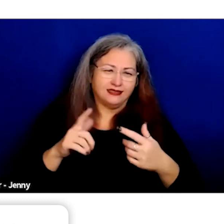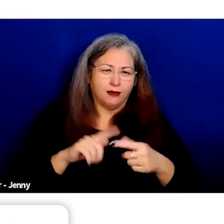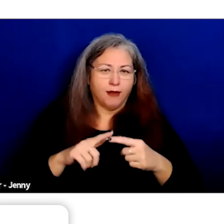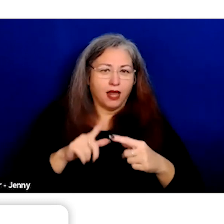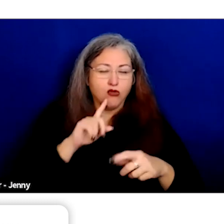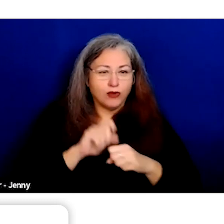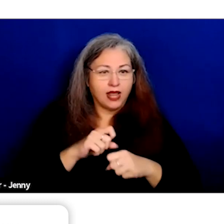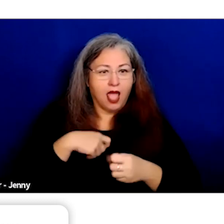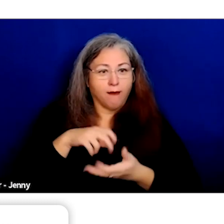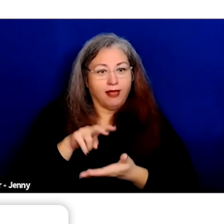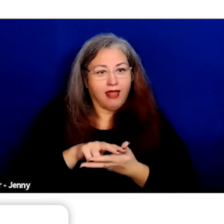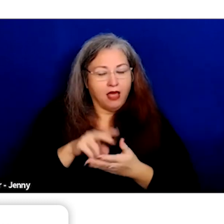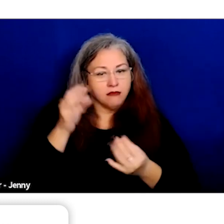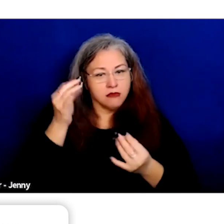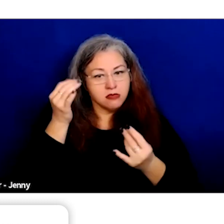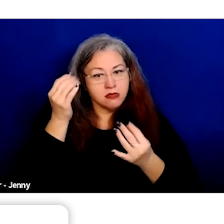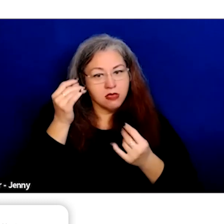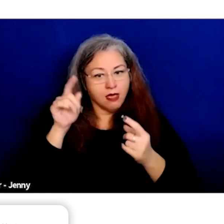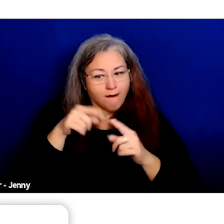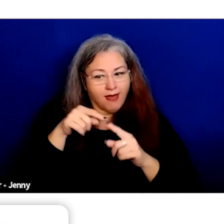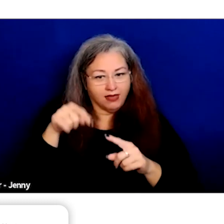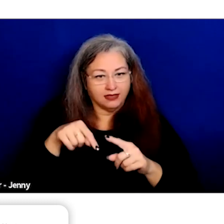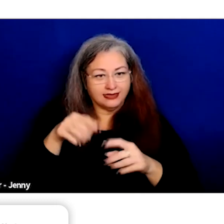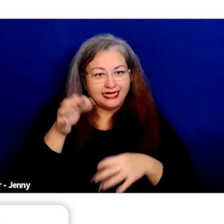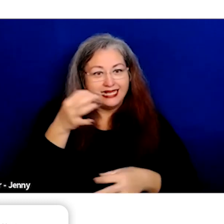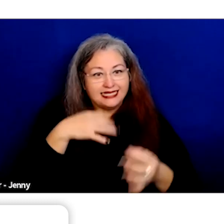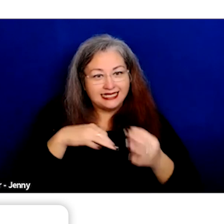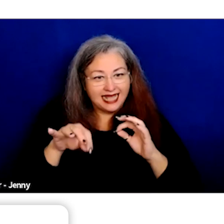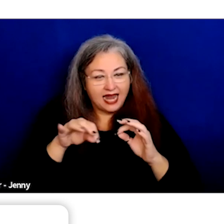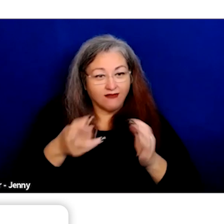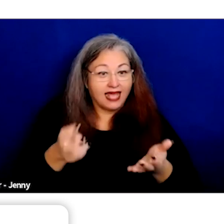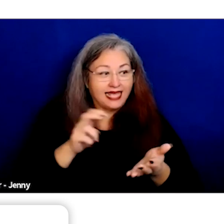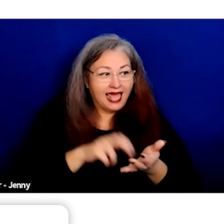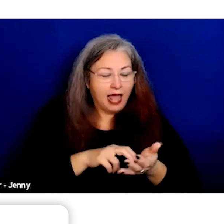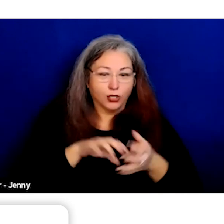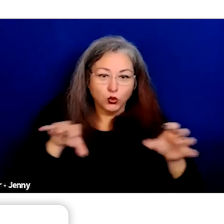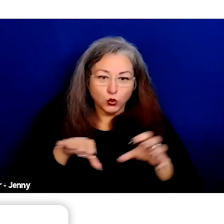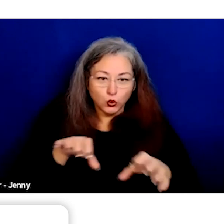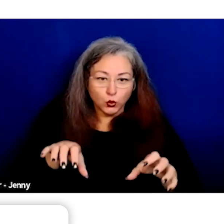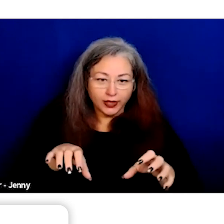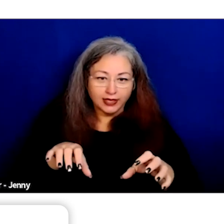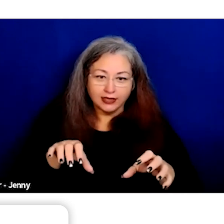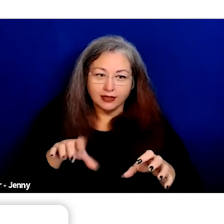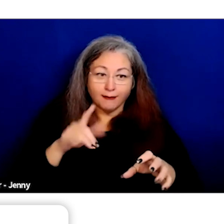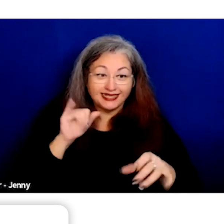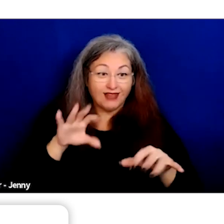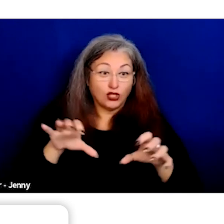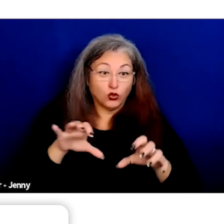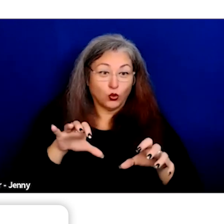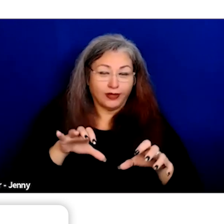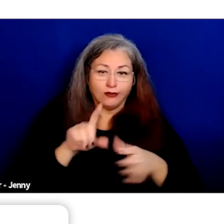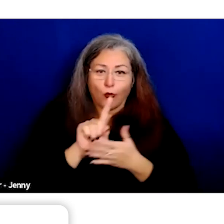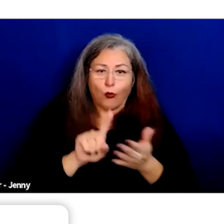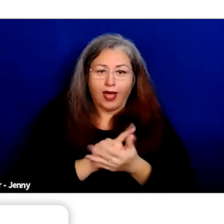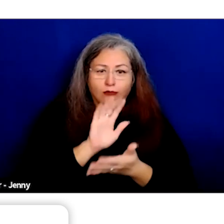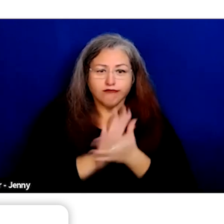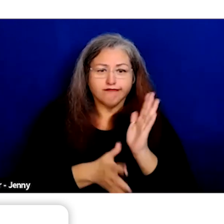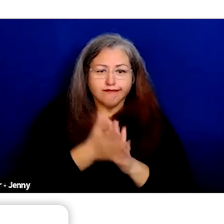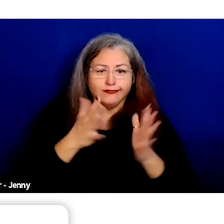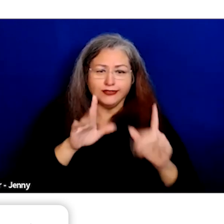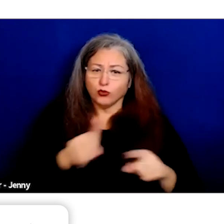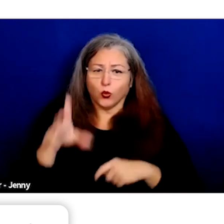literally lying in the bed thinking about the fucking things instead of getting up out the bed, doing the things. Because doing the thing would take 1 hour and then I could